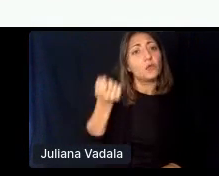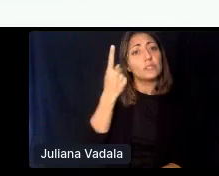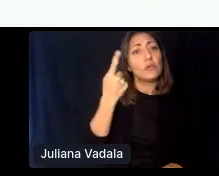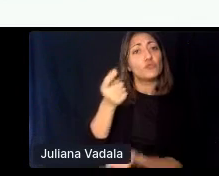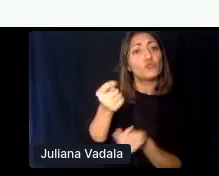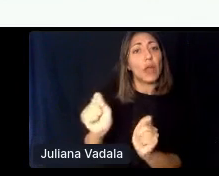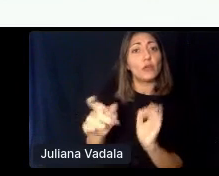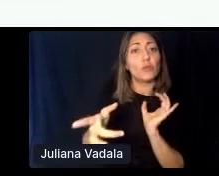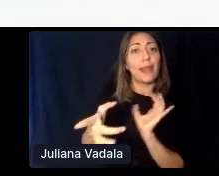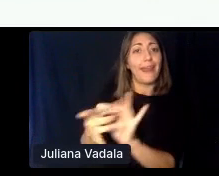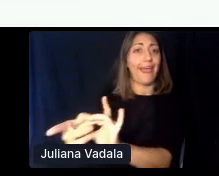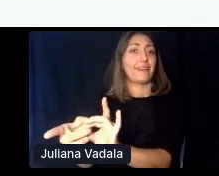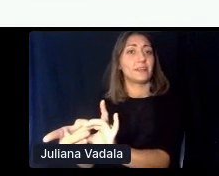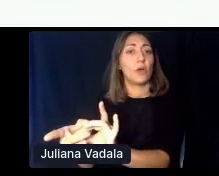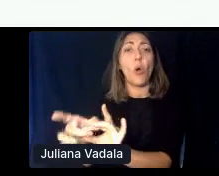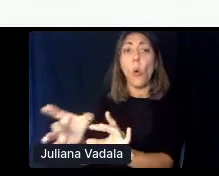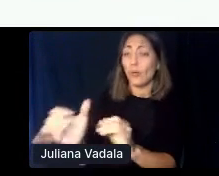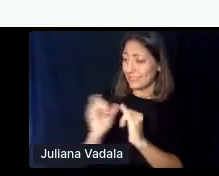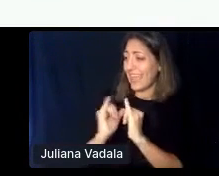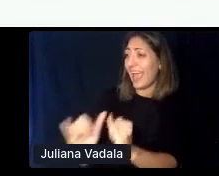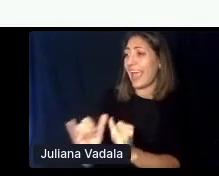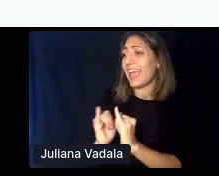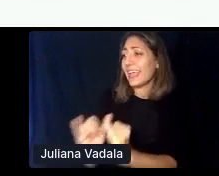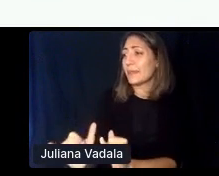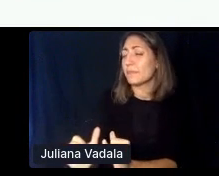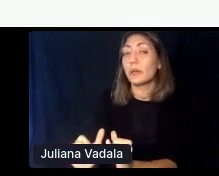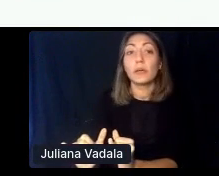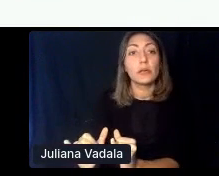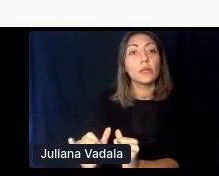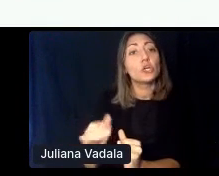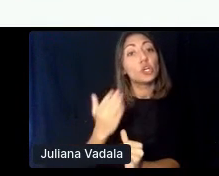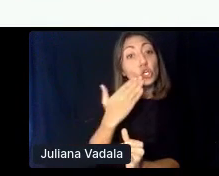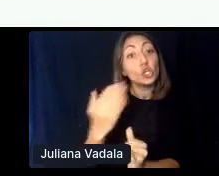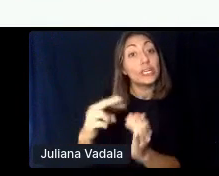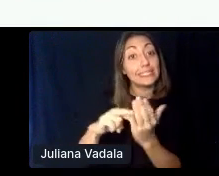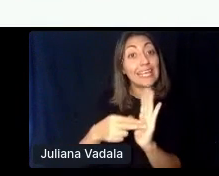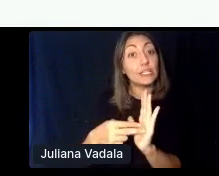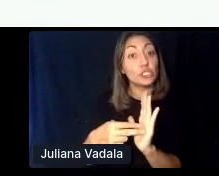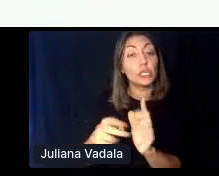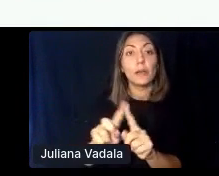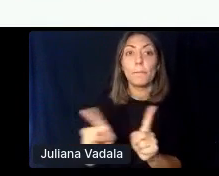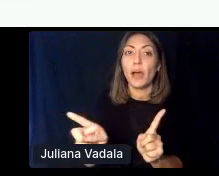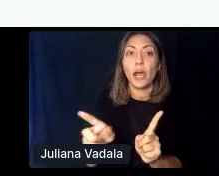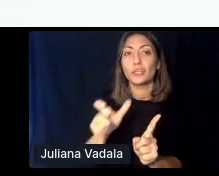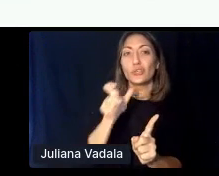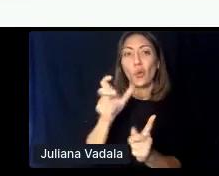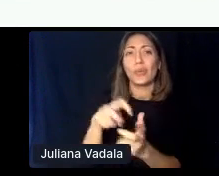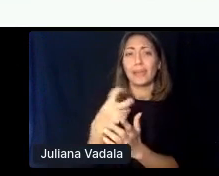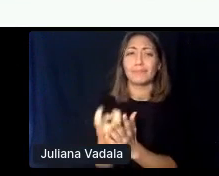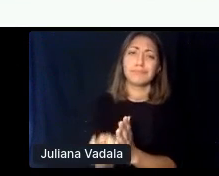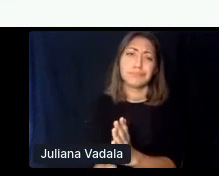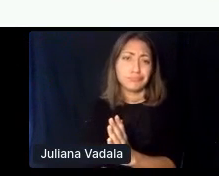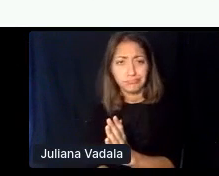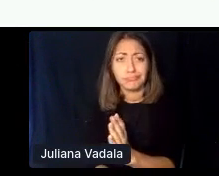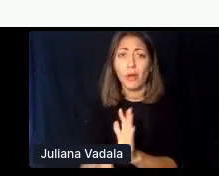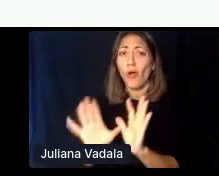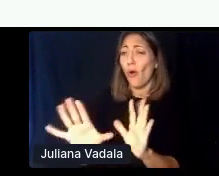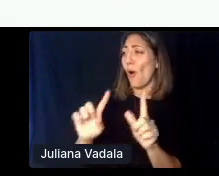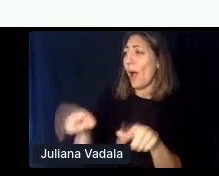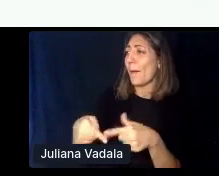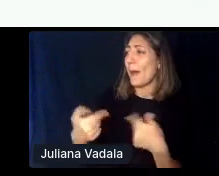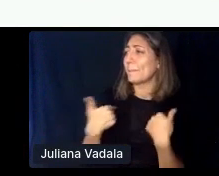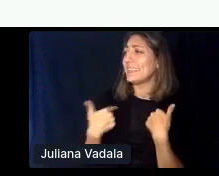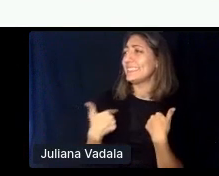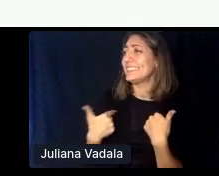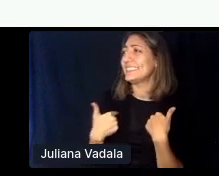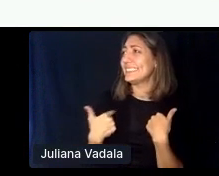it. Just don't get so wrapped up in it that you forget the necessary information too, and why you're talking to this voter, which is to